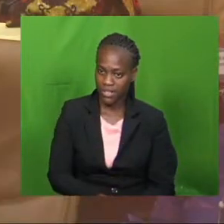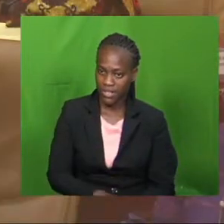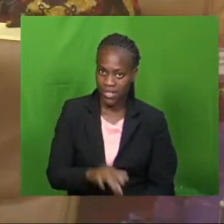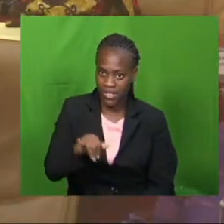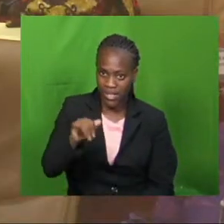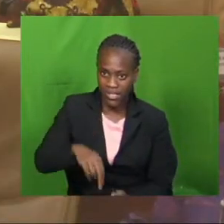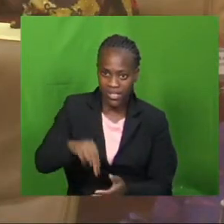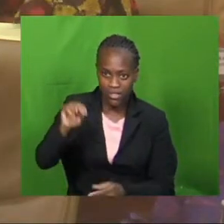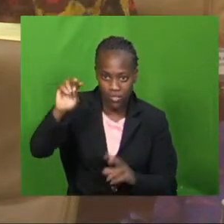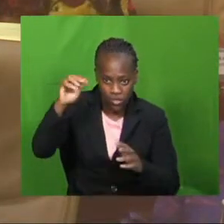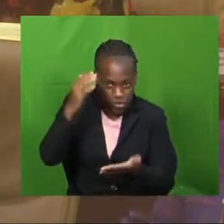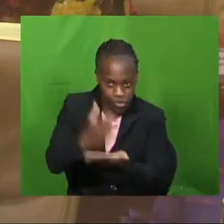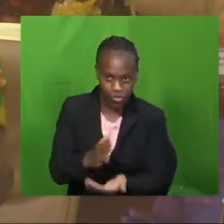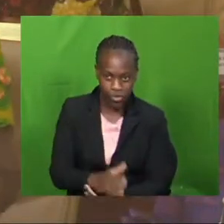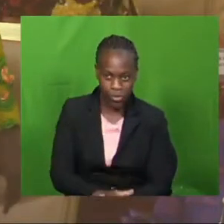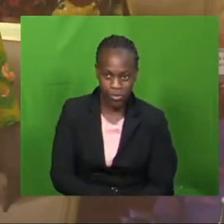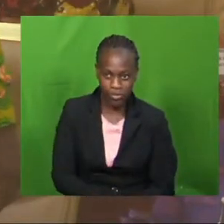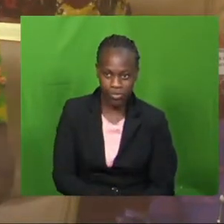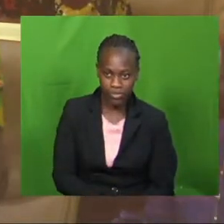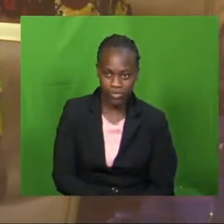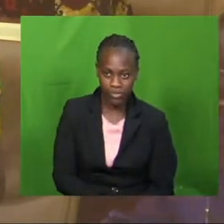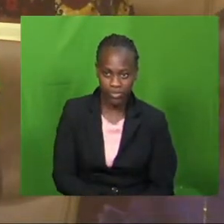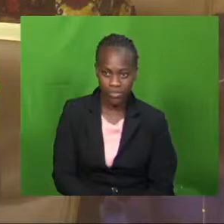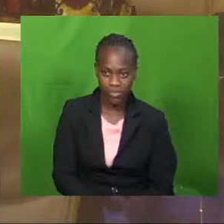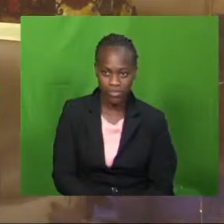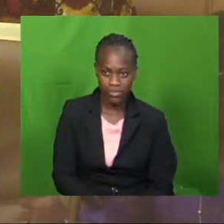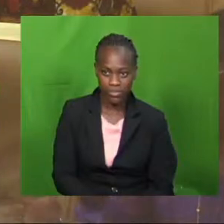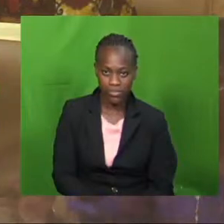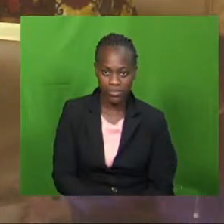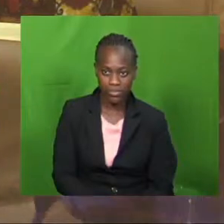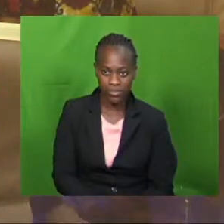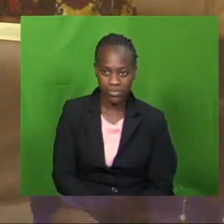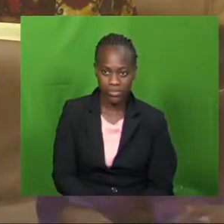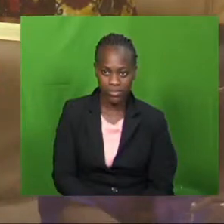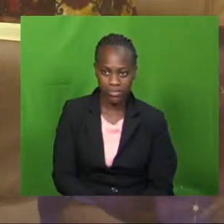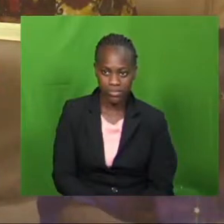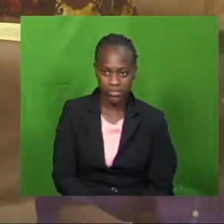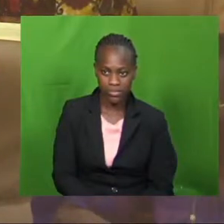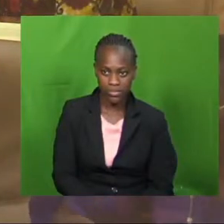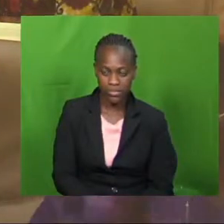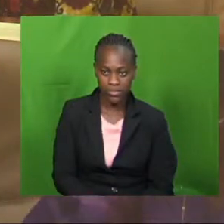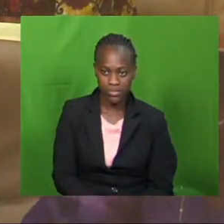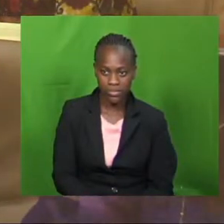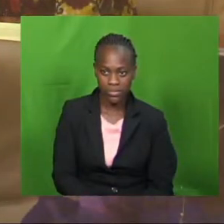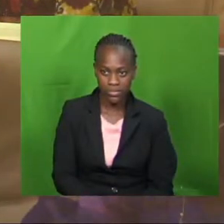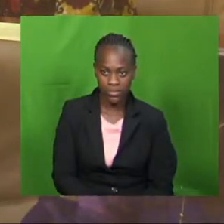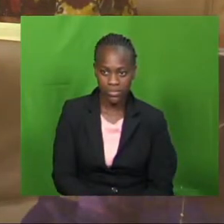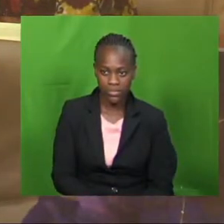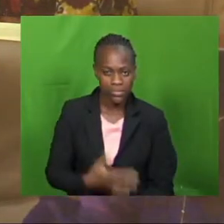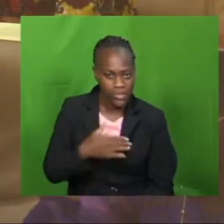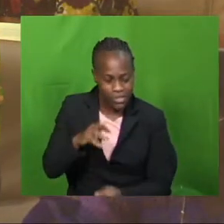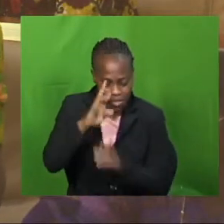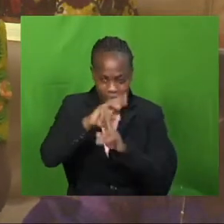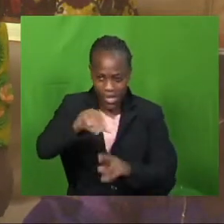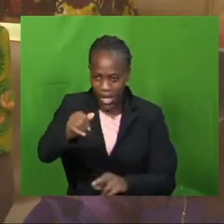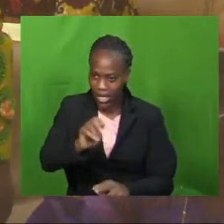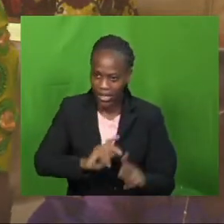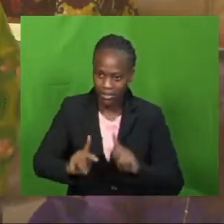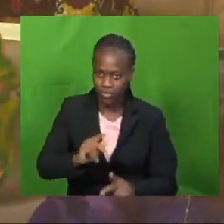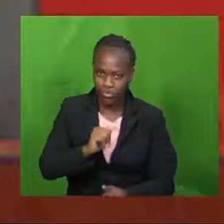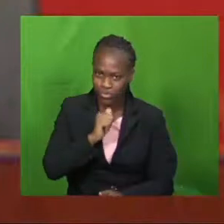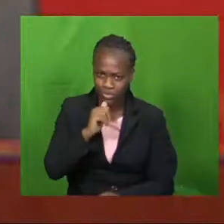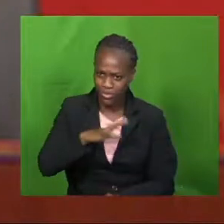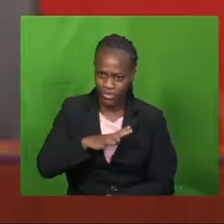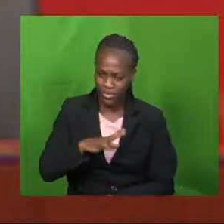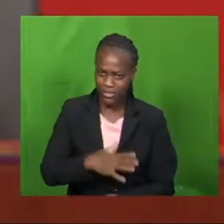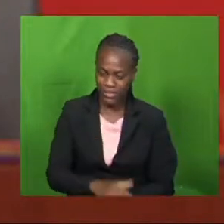Speaker, because we sit here, you think you are more important than other members. No, it's unfair. Please, you should respect colleague members.